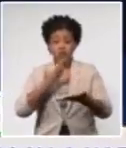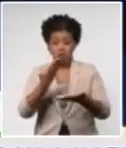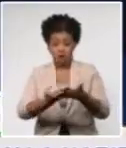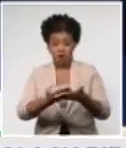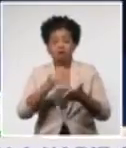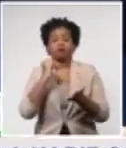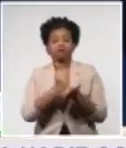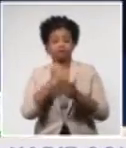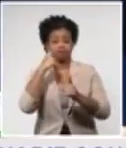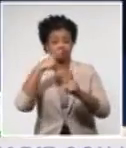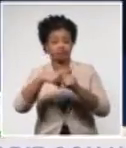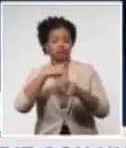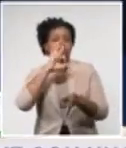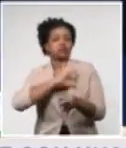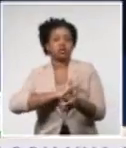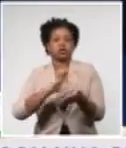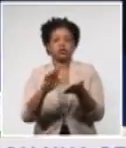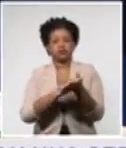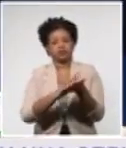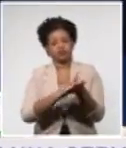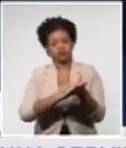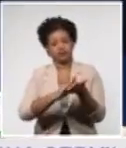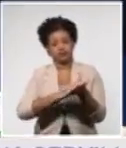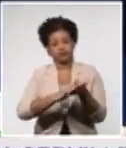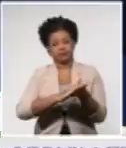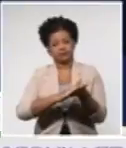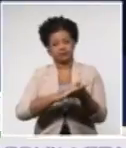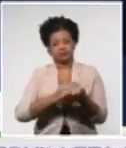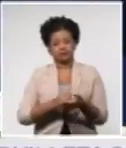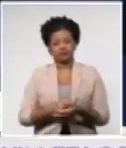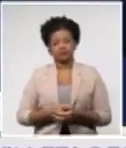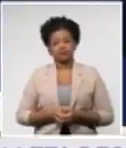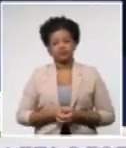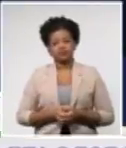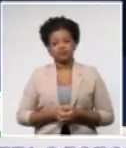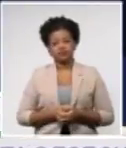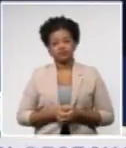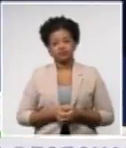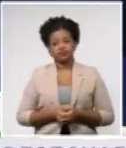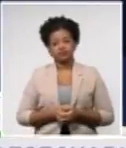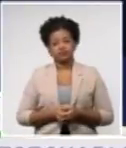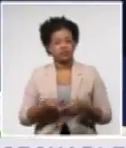the diagnosis. We're speaking about